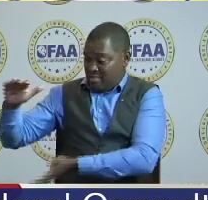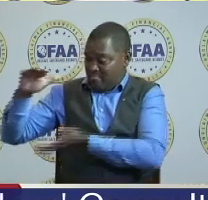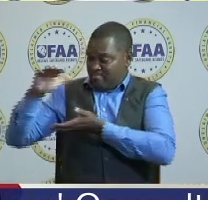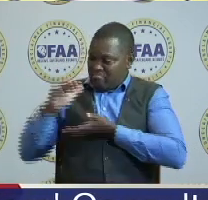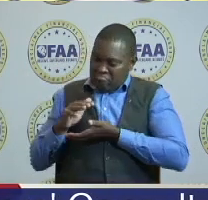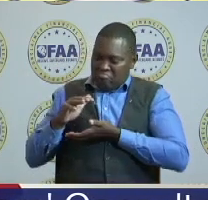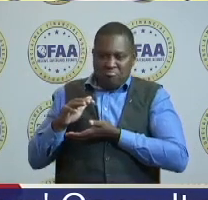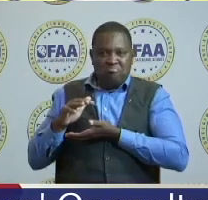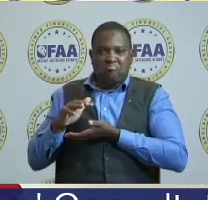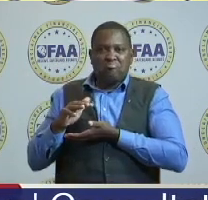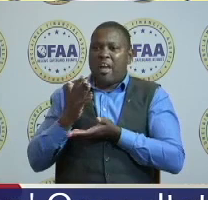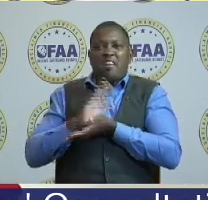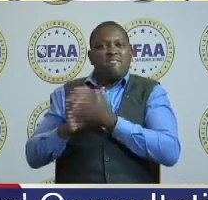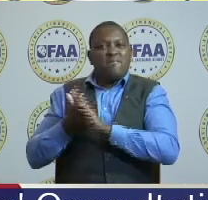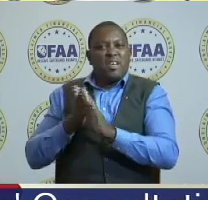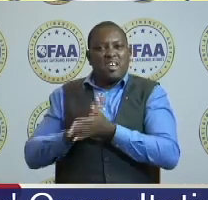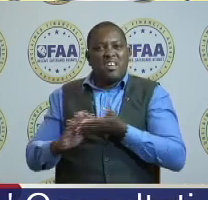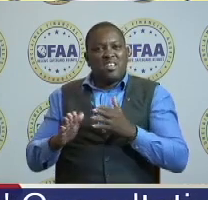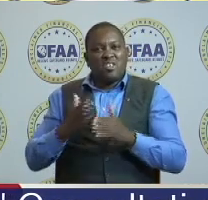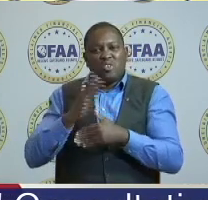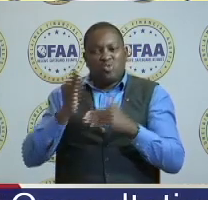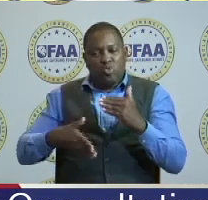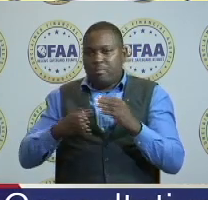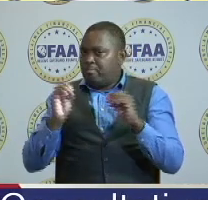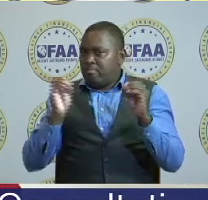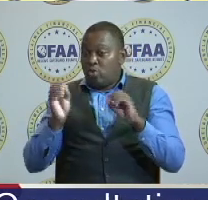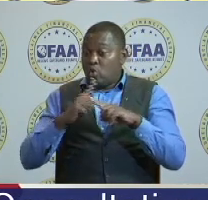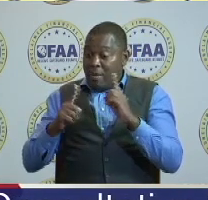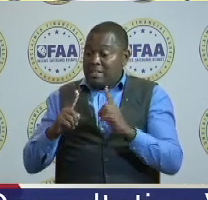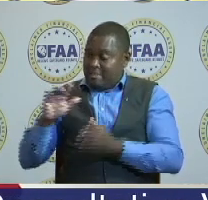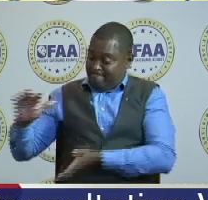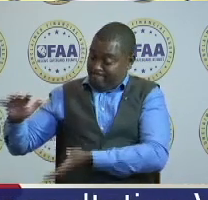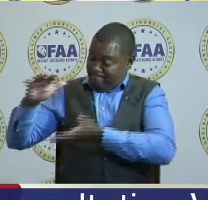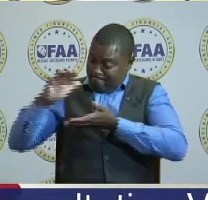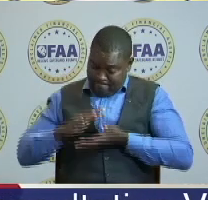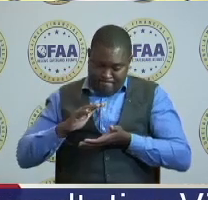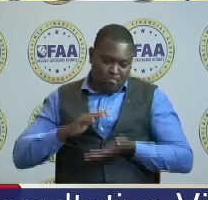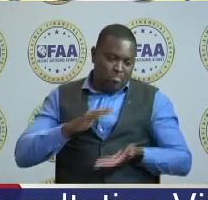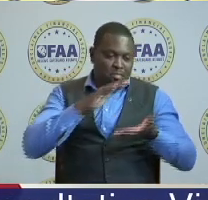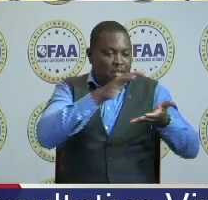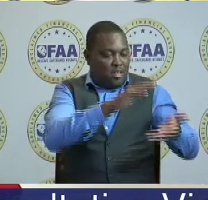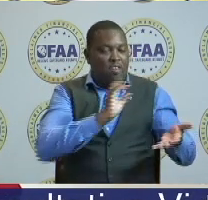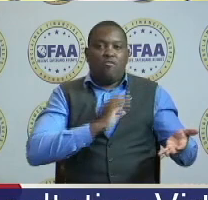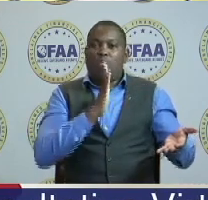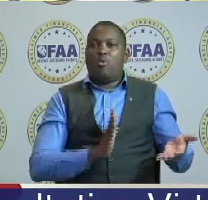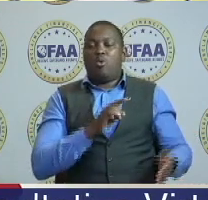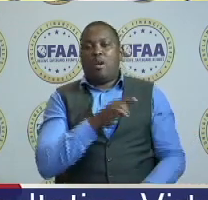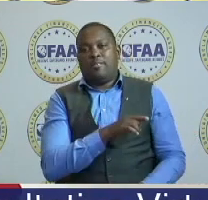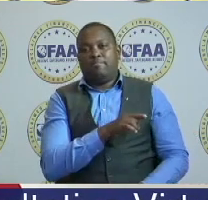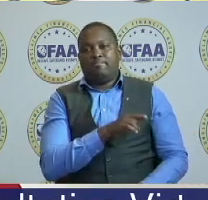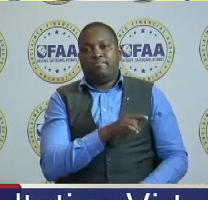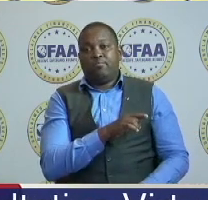just stop there and accumulate the assets, but we have to reunite the assets with the rightful owners. And what the